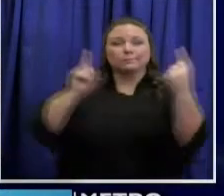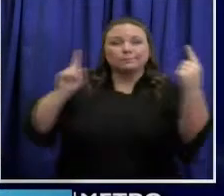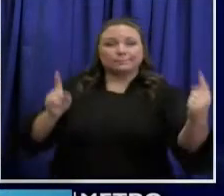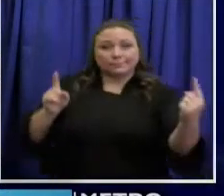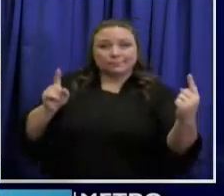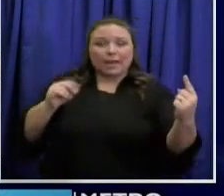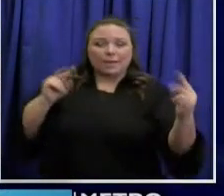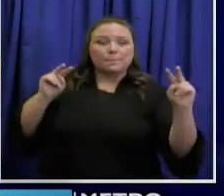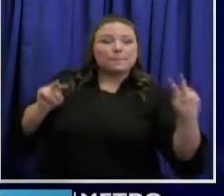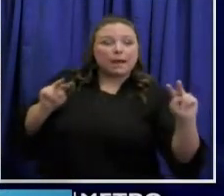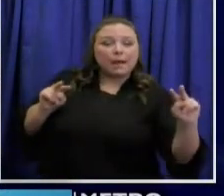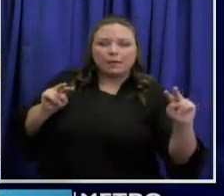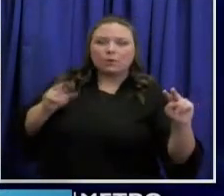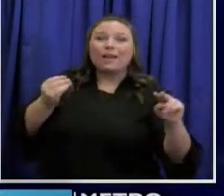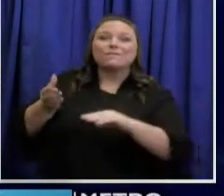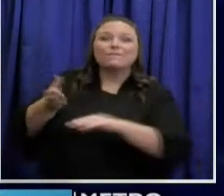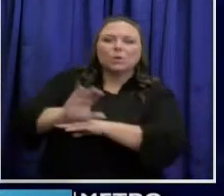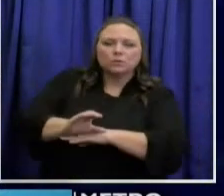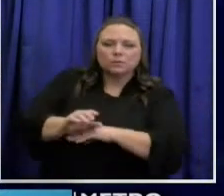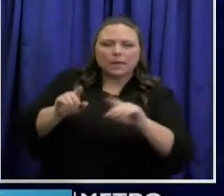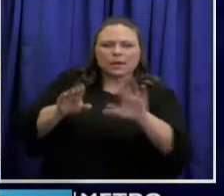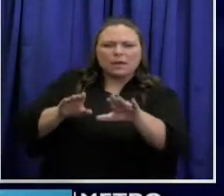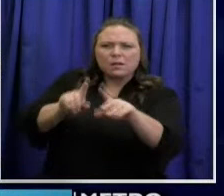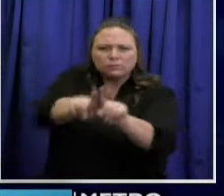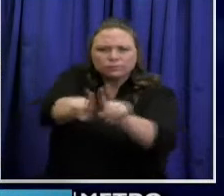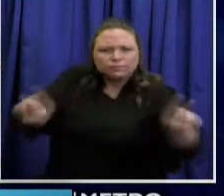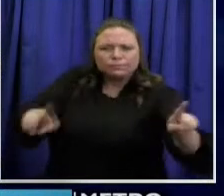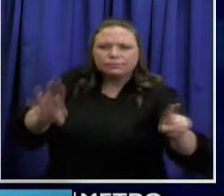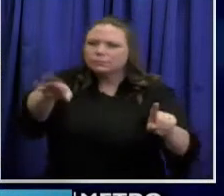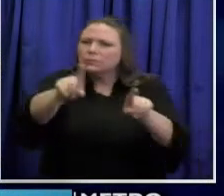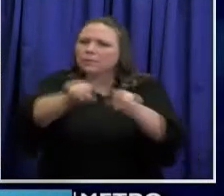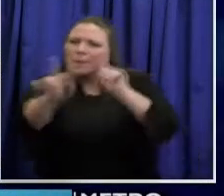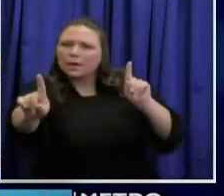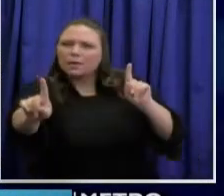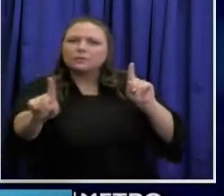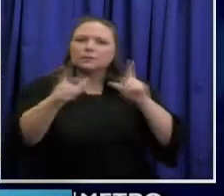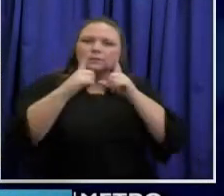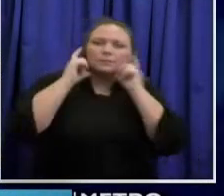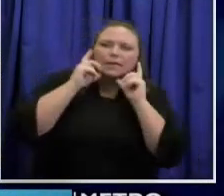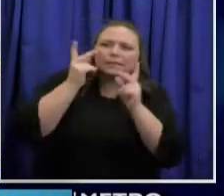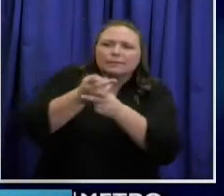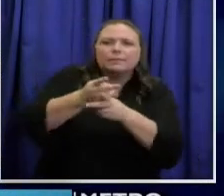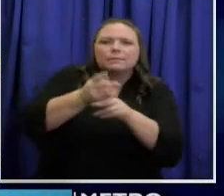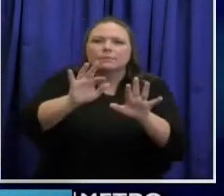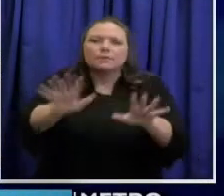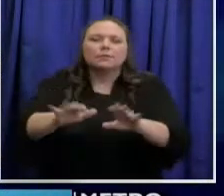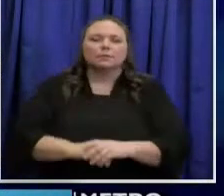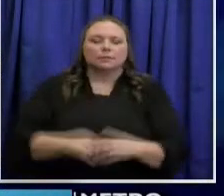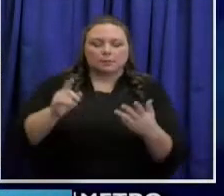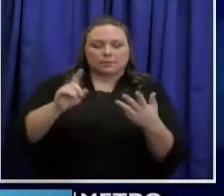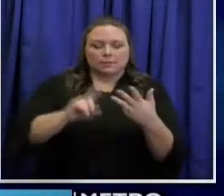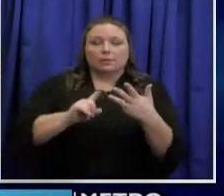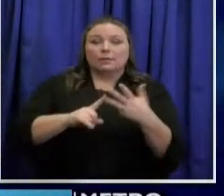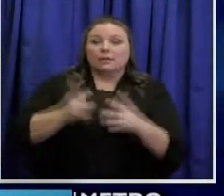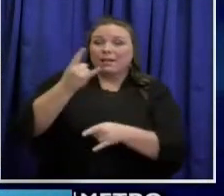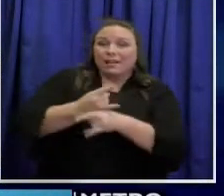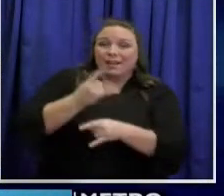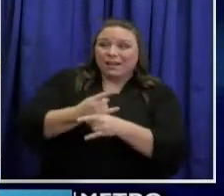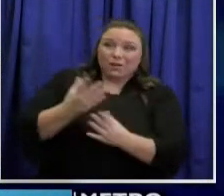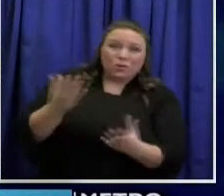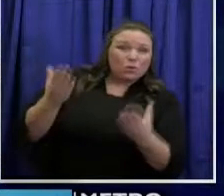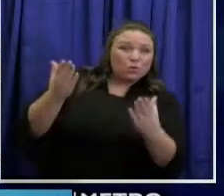distancing and monitoring and enforcement of all masks and social distancing? Will alcohol be served or